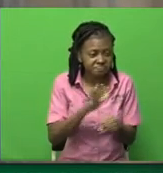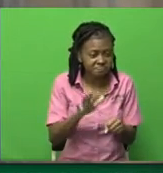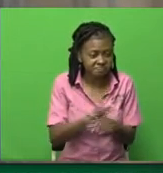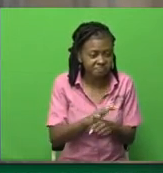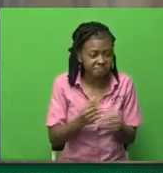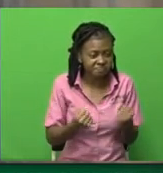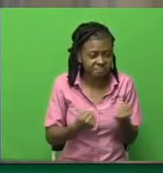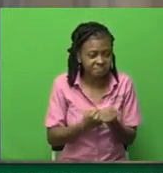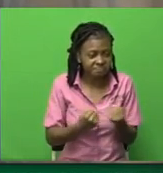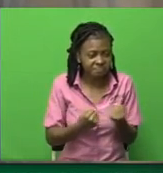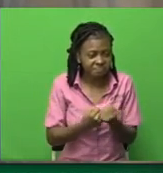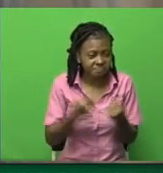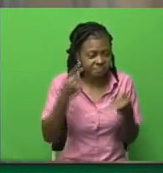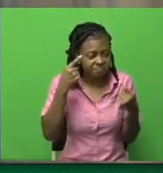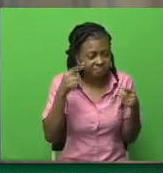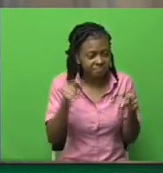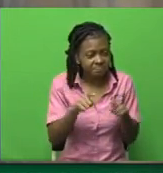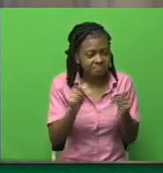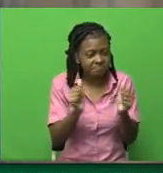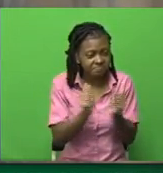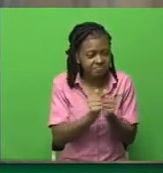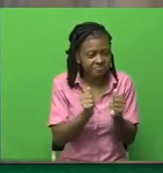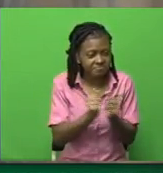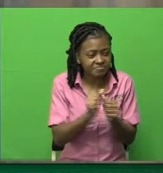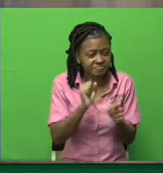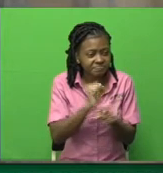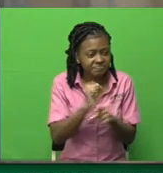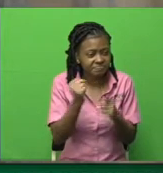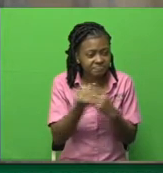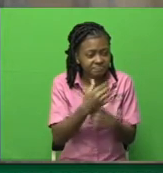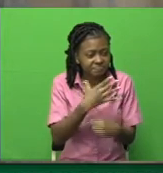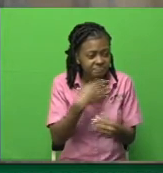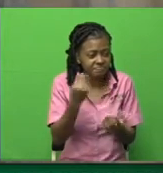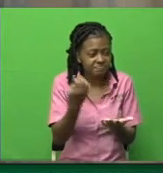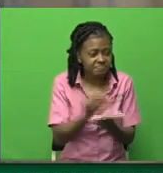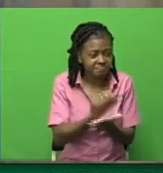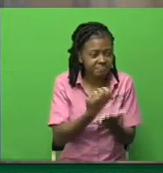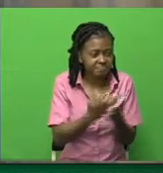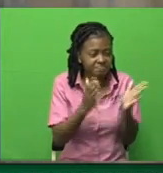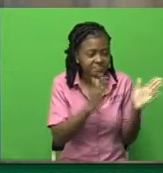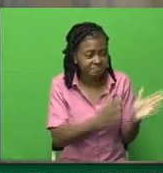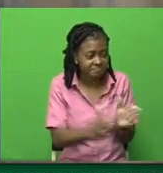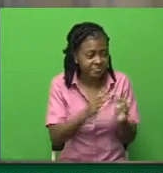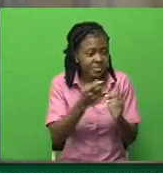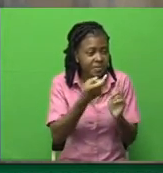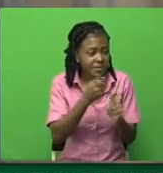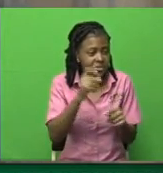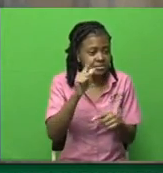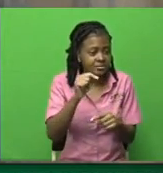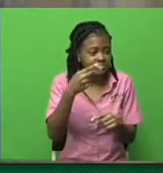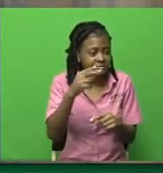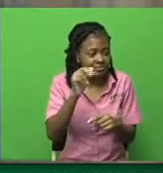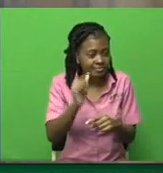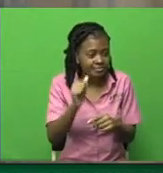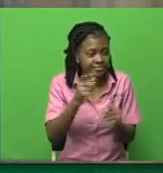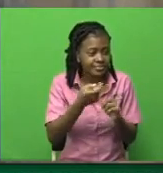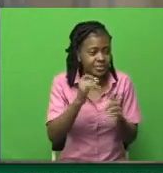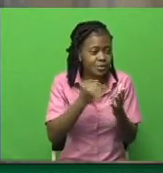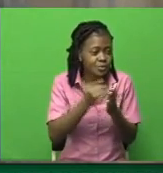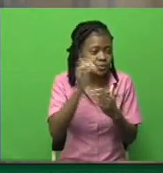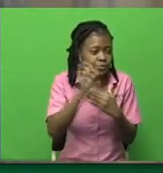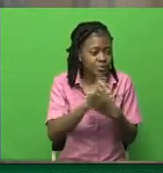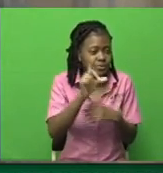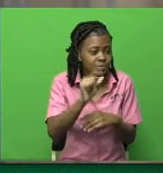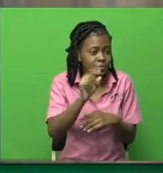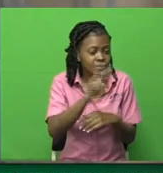socio-economic agenda Advanced by the new Administration by the teaching in his June 2022 budget